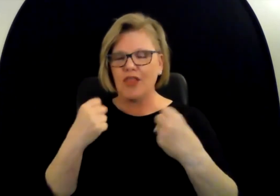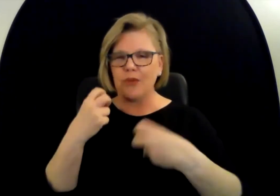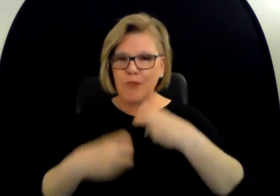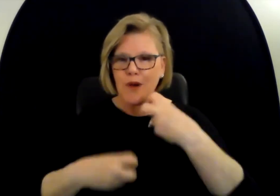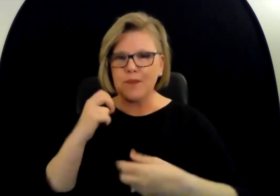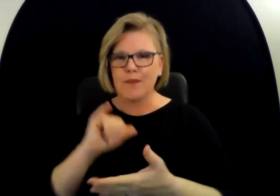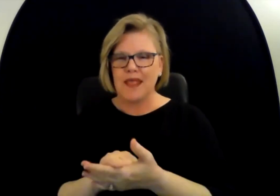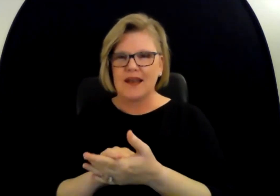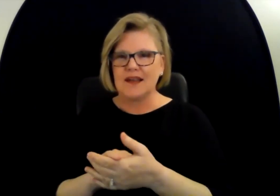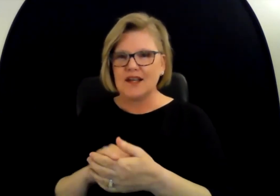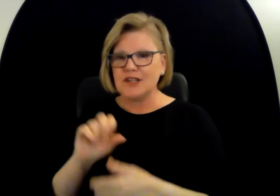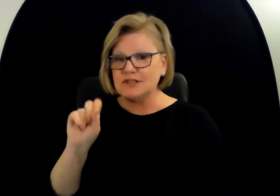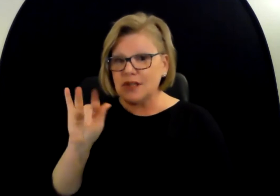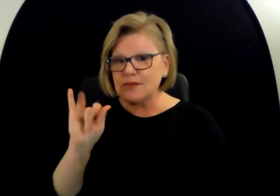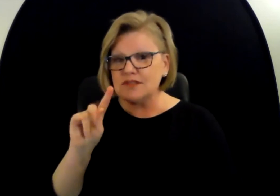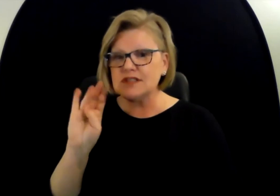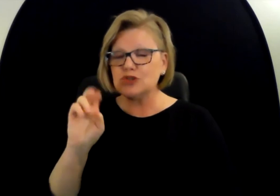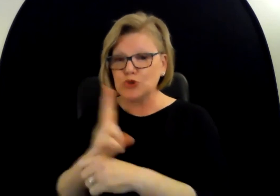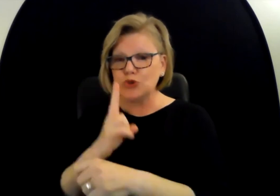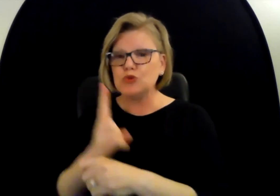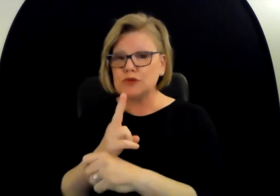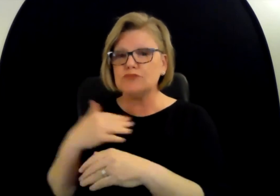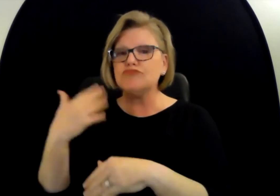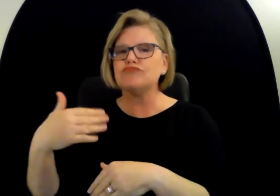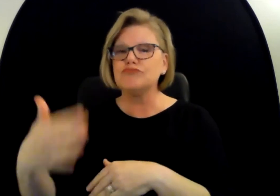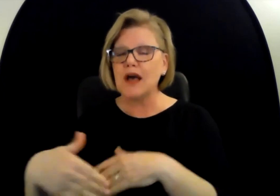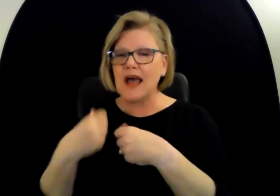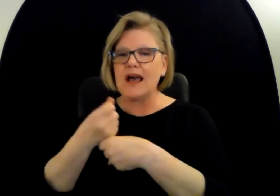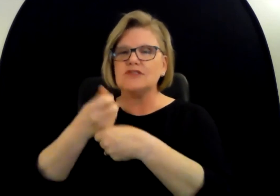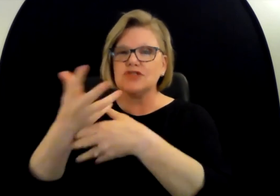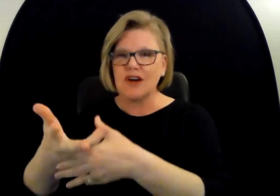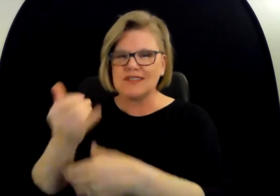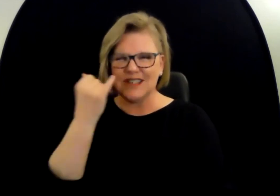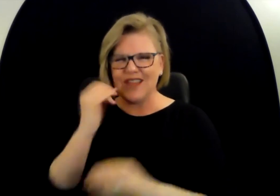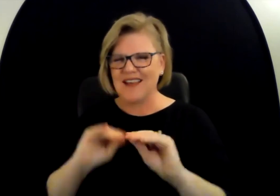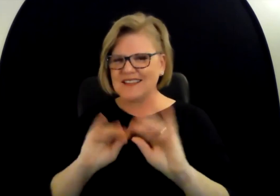use has caused, if that was clear to everyone.